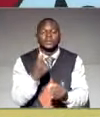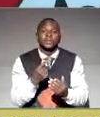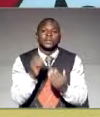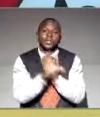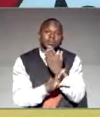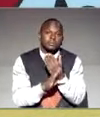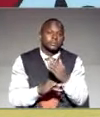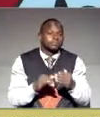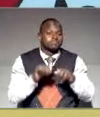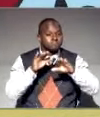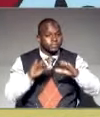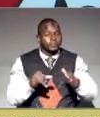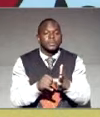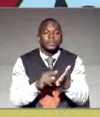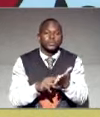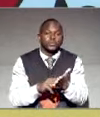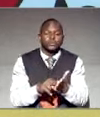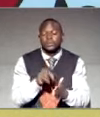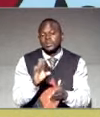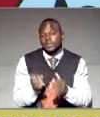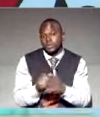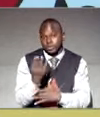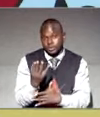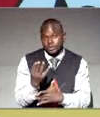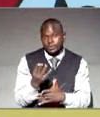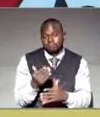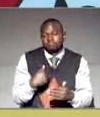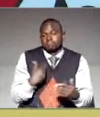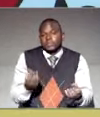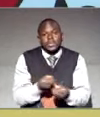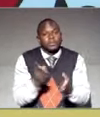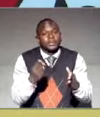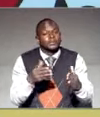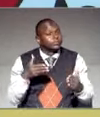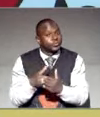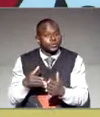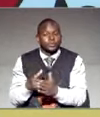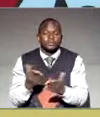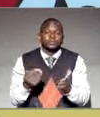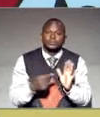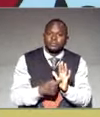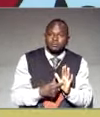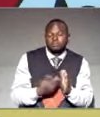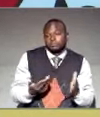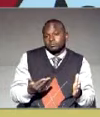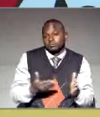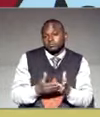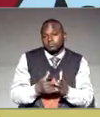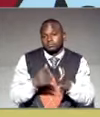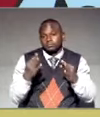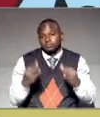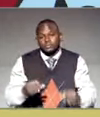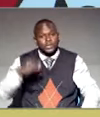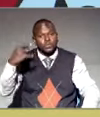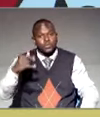not maximally utilized this initiative due to various constraints, such as lack of production of